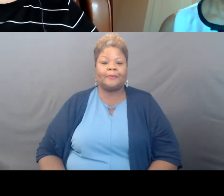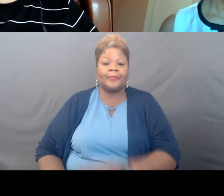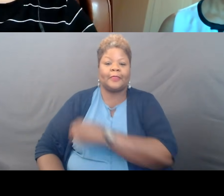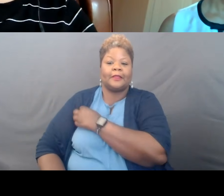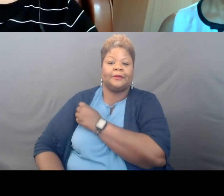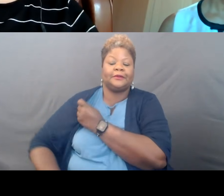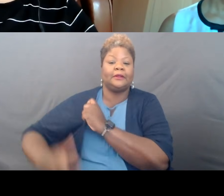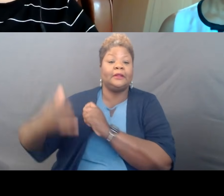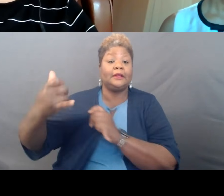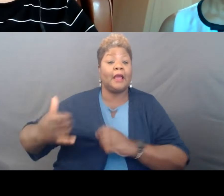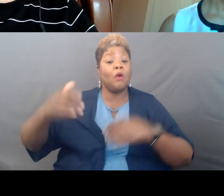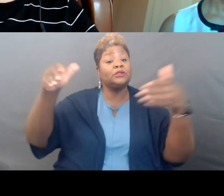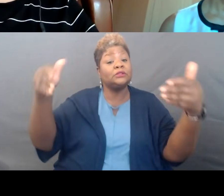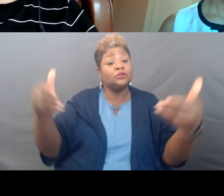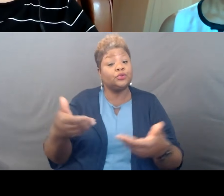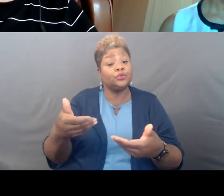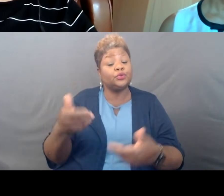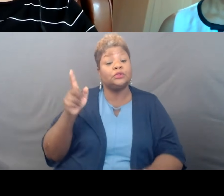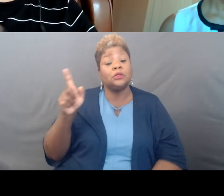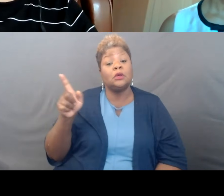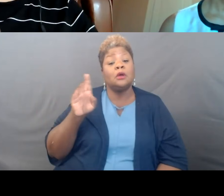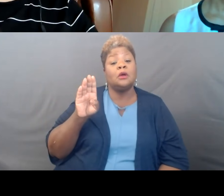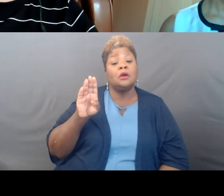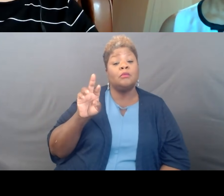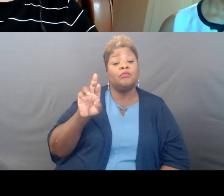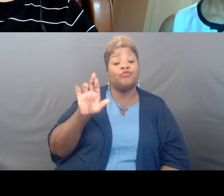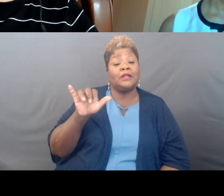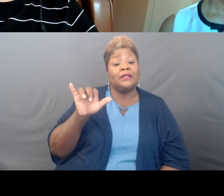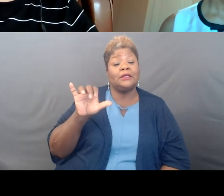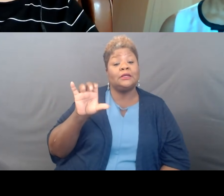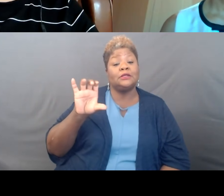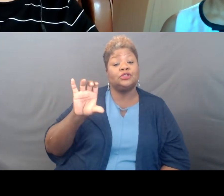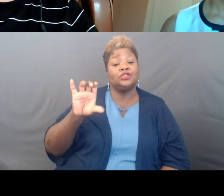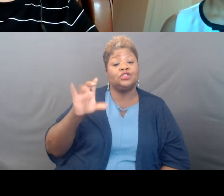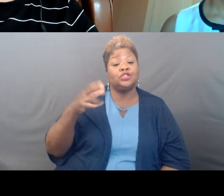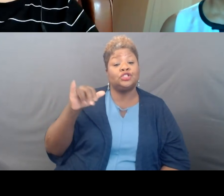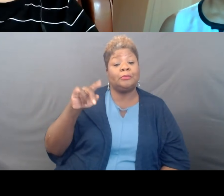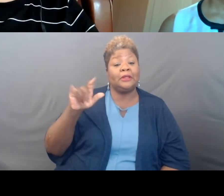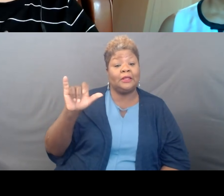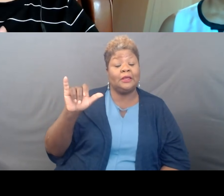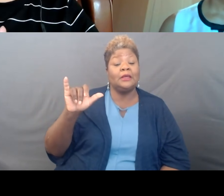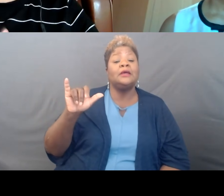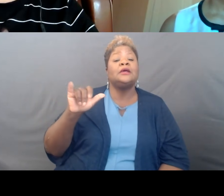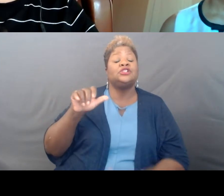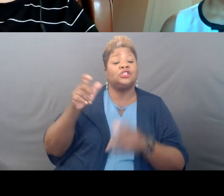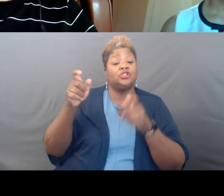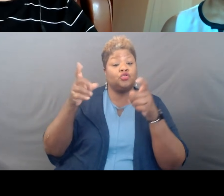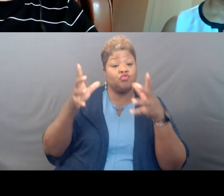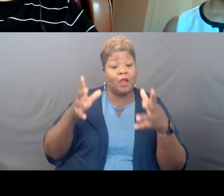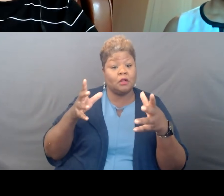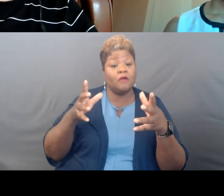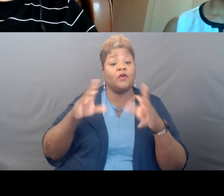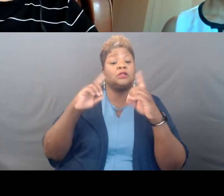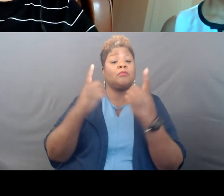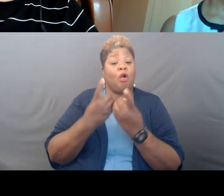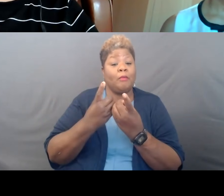going to introduce Brittany Chipley. She is the Arizona ABLE Executive Director with the Arizona Department of Economic Security.